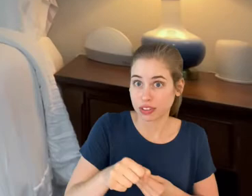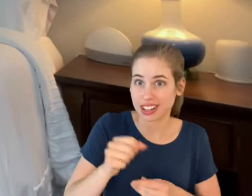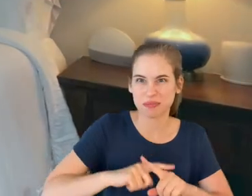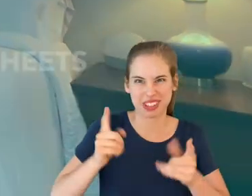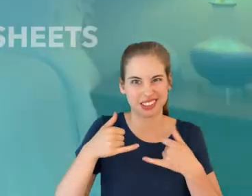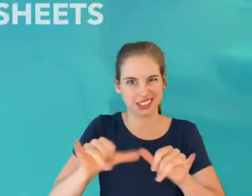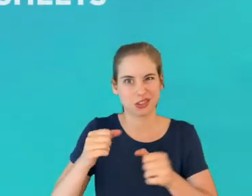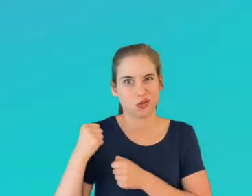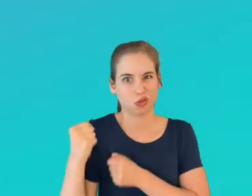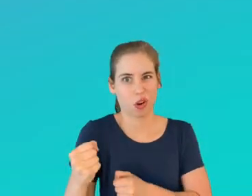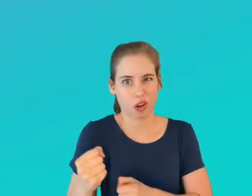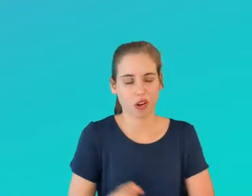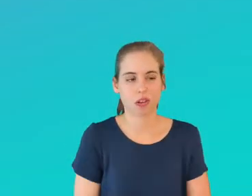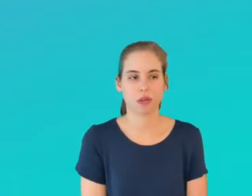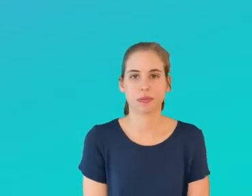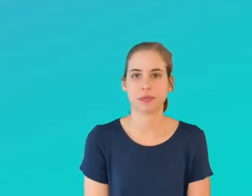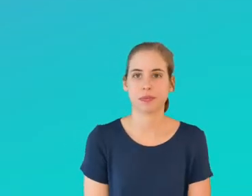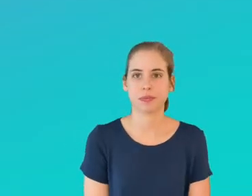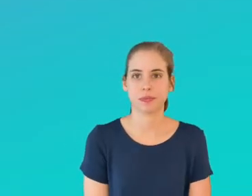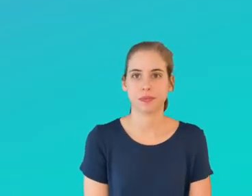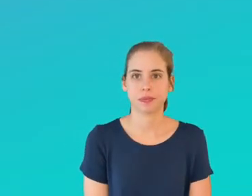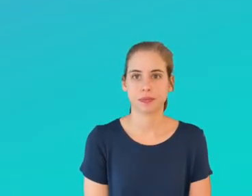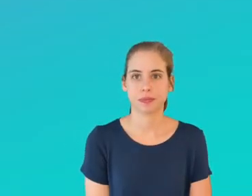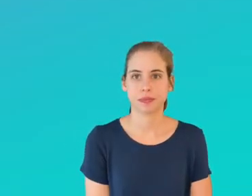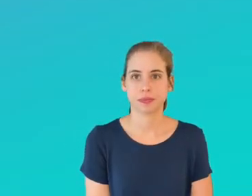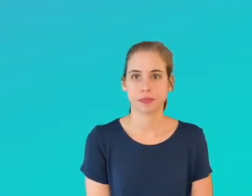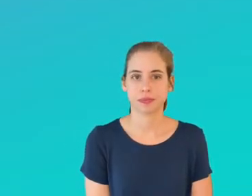strength to it as well.